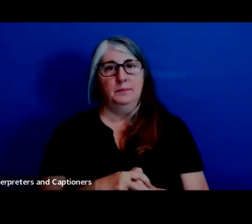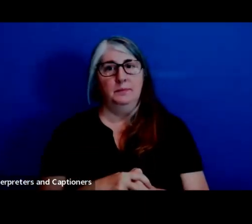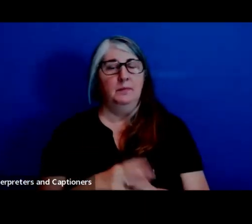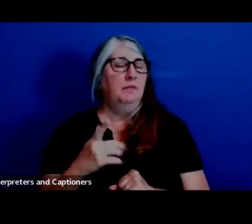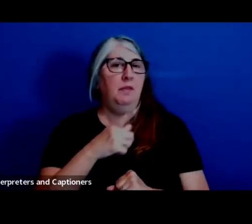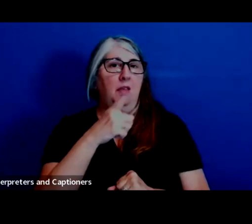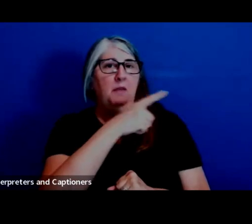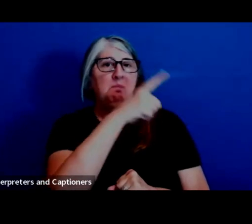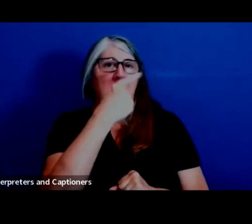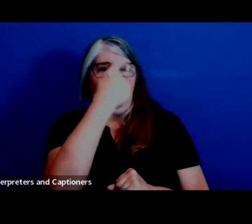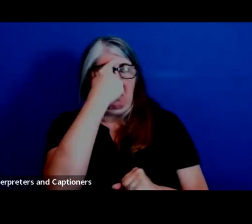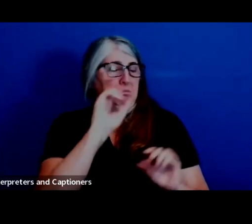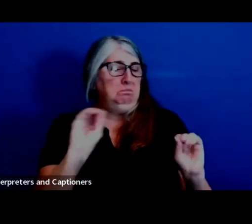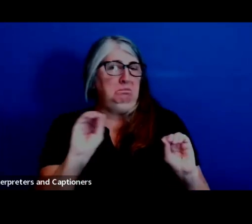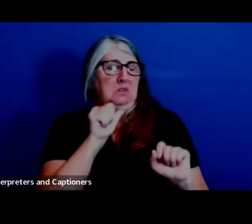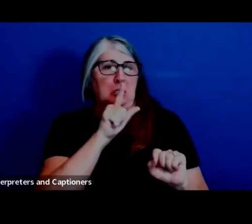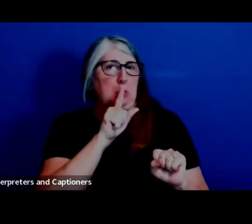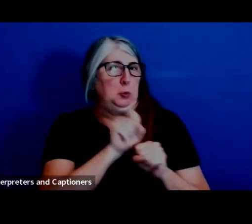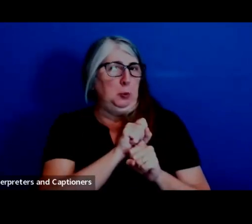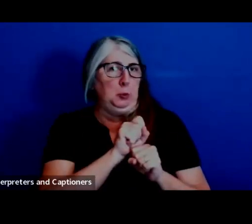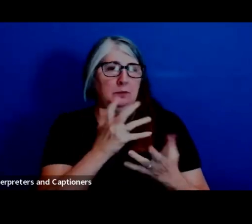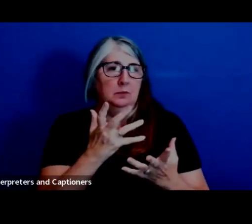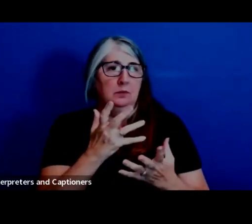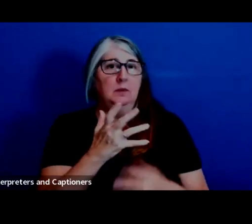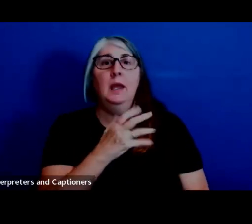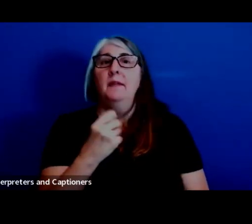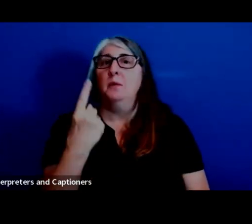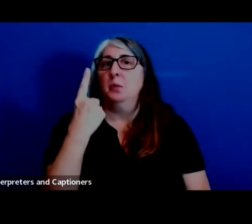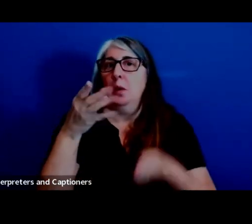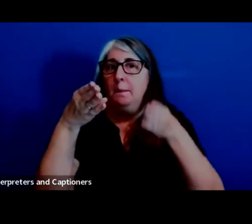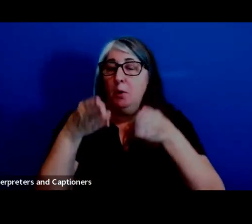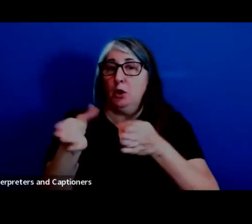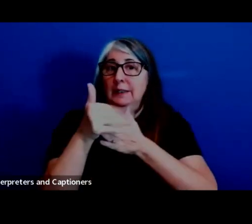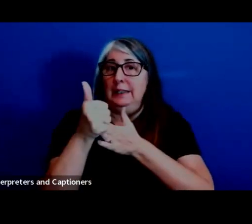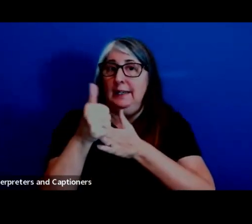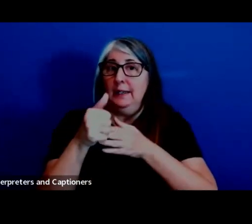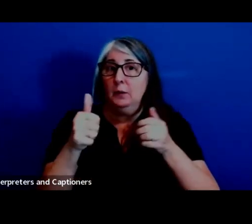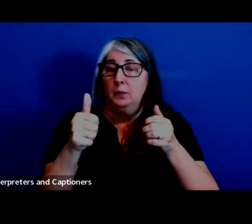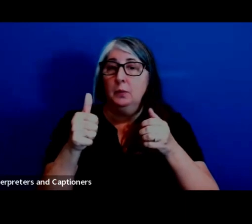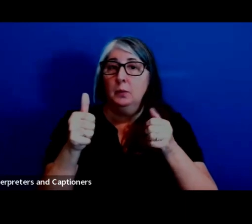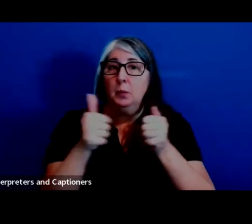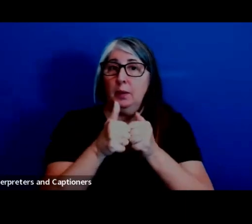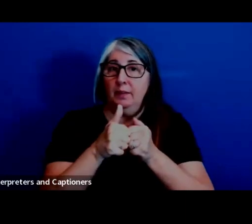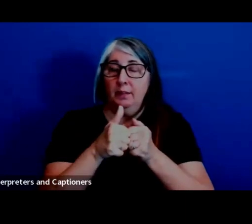whatsoever. And there was a ringleader in that abuse that was happening, somebody who